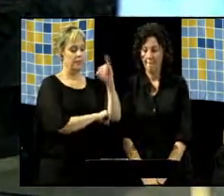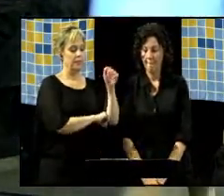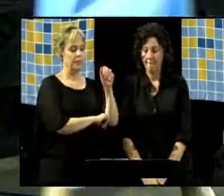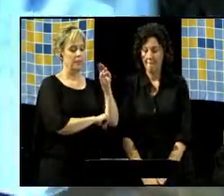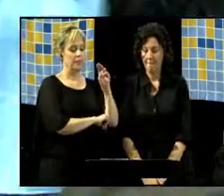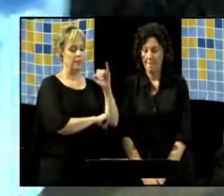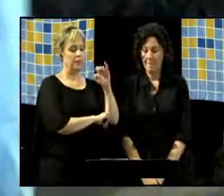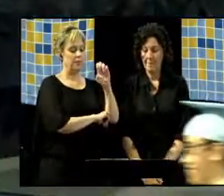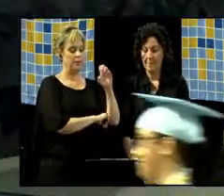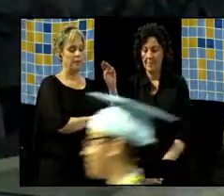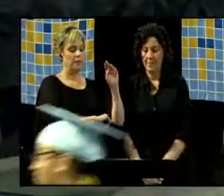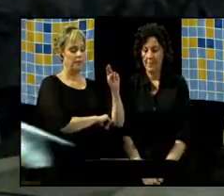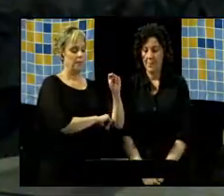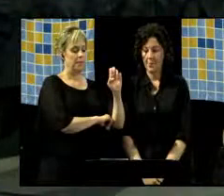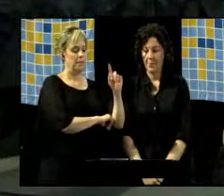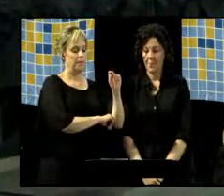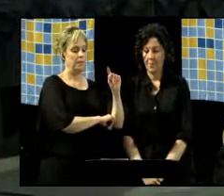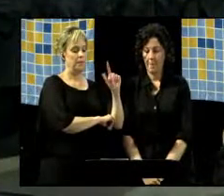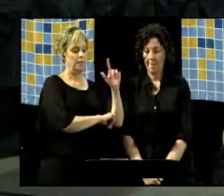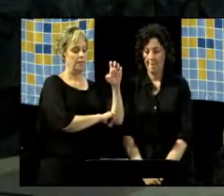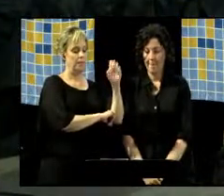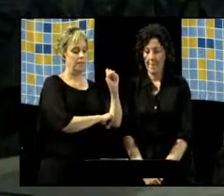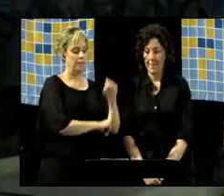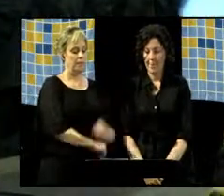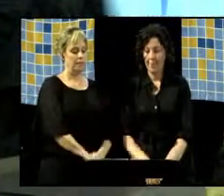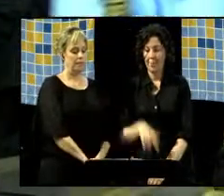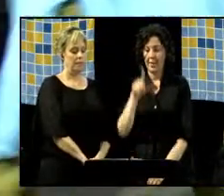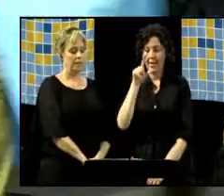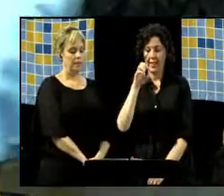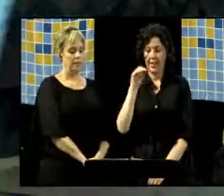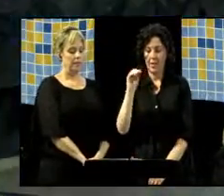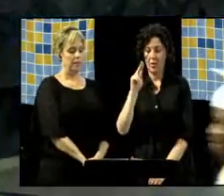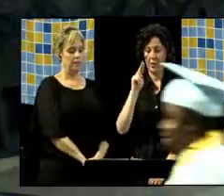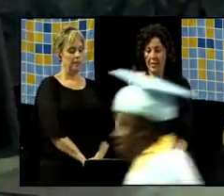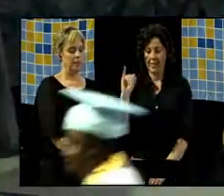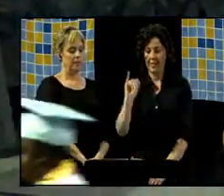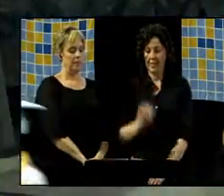Jamie Kylie Nettles. Leo Nee.